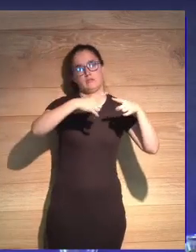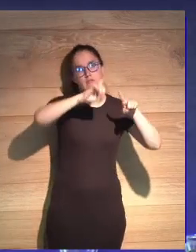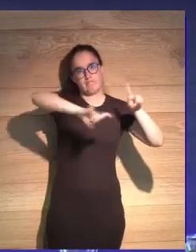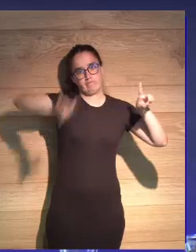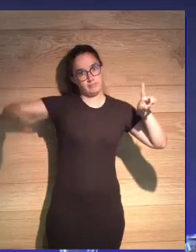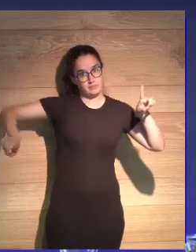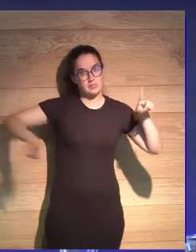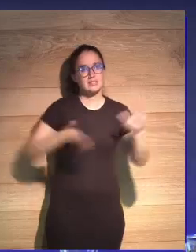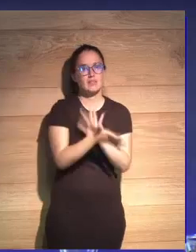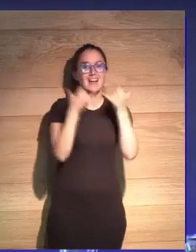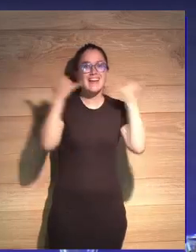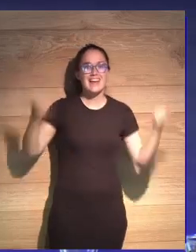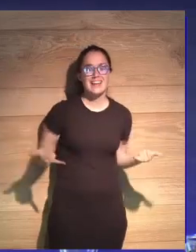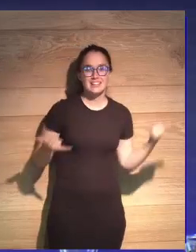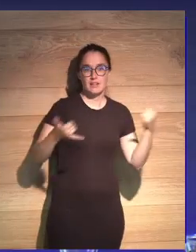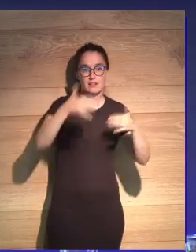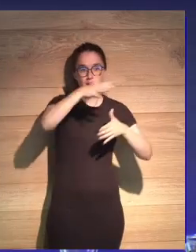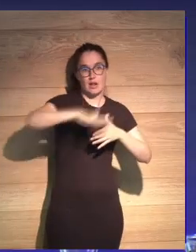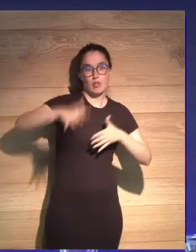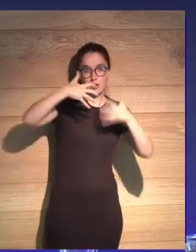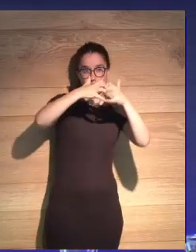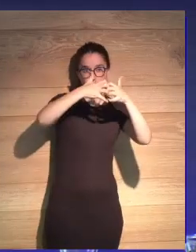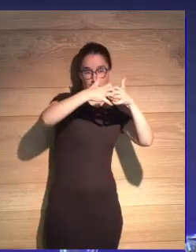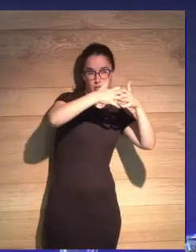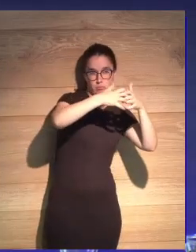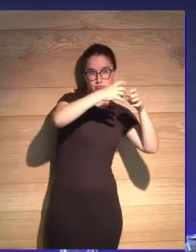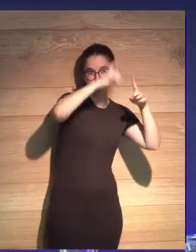capture the EKG